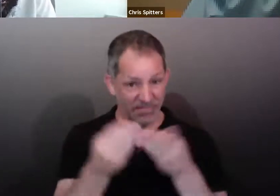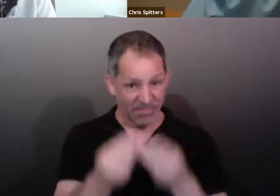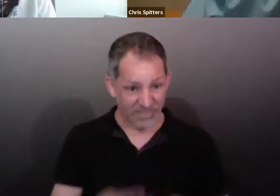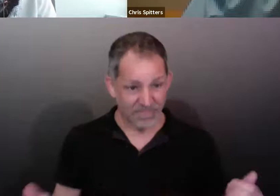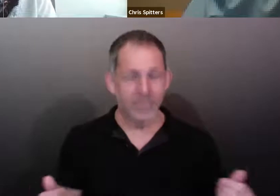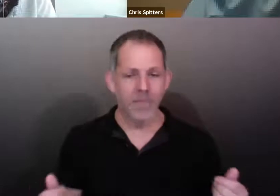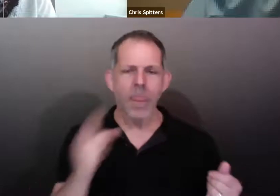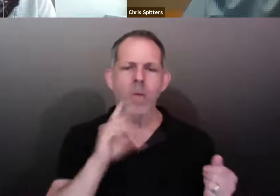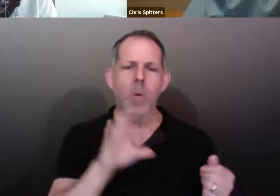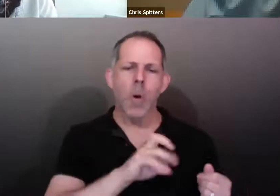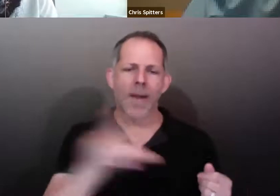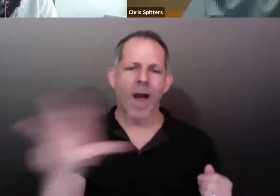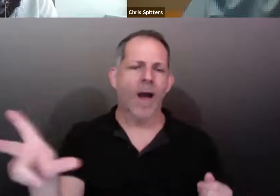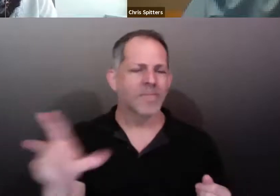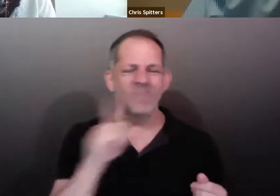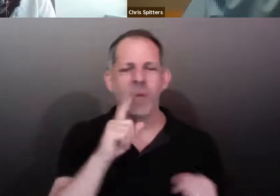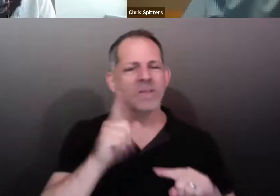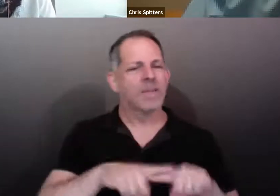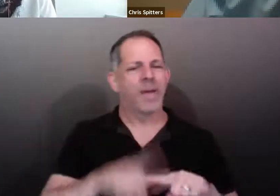now.